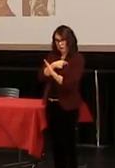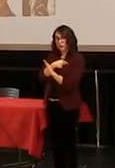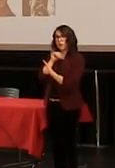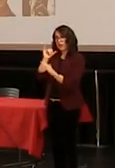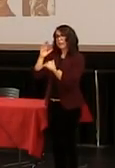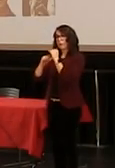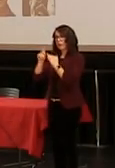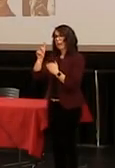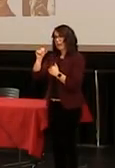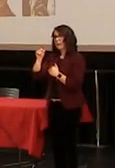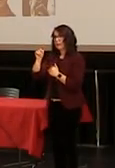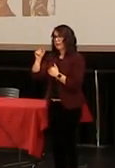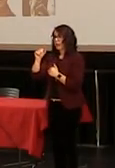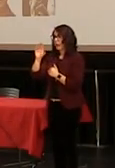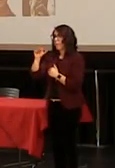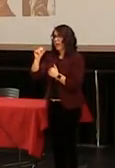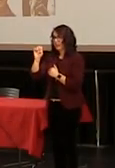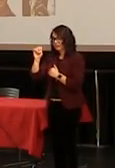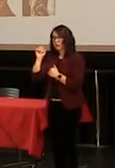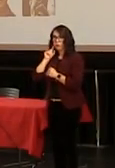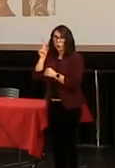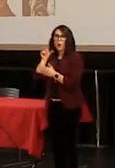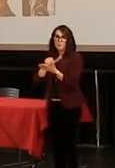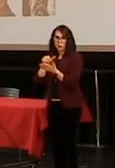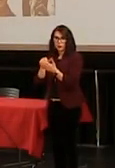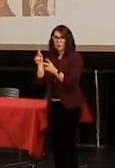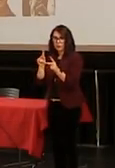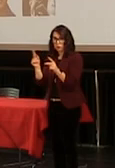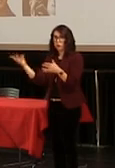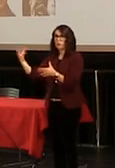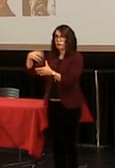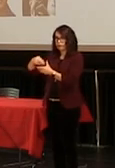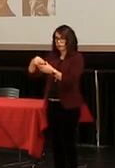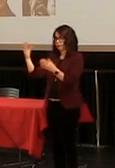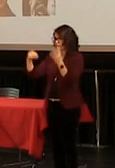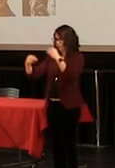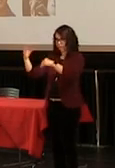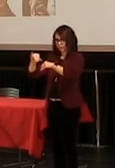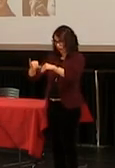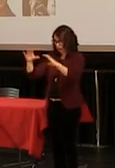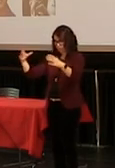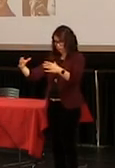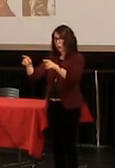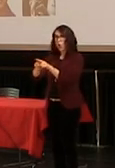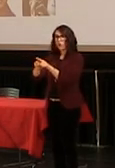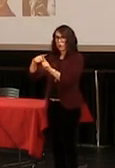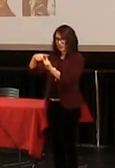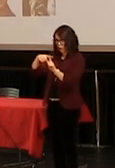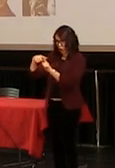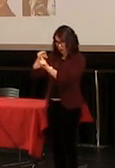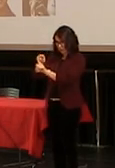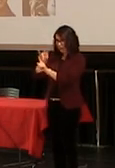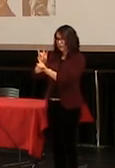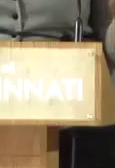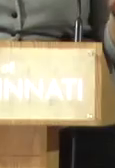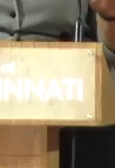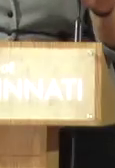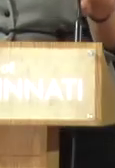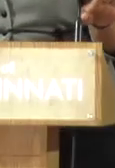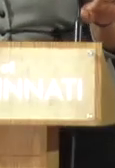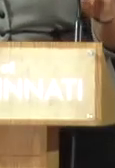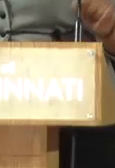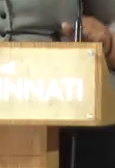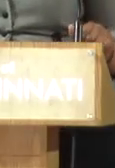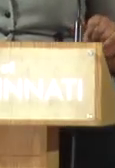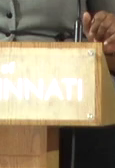database of those 1 million or more individuals. It's also targeting that 75% of those 1 million individuals, 1 million